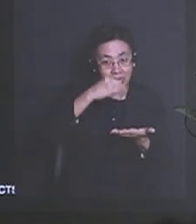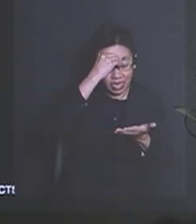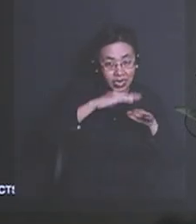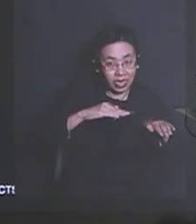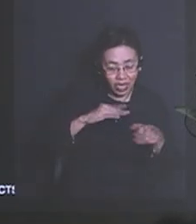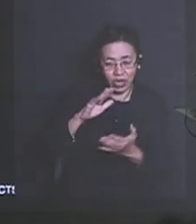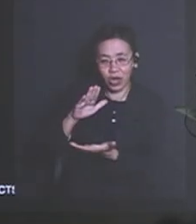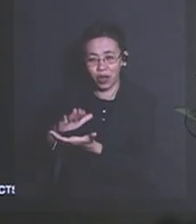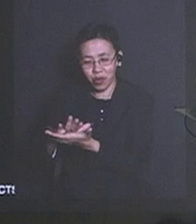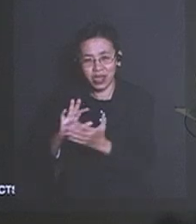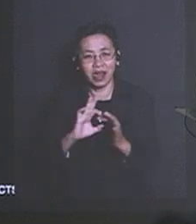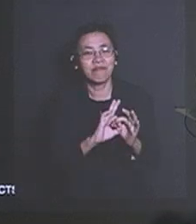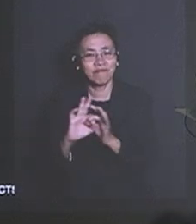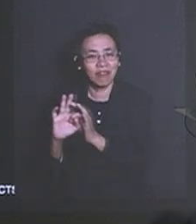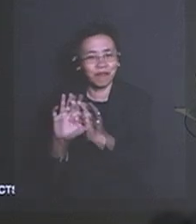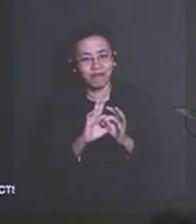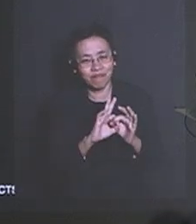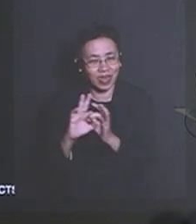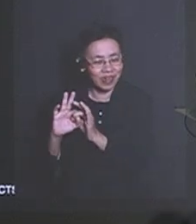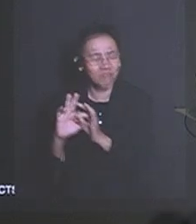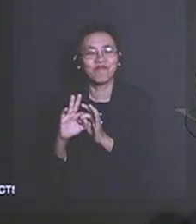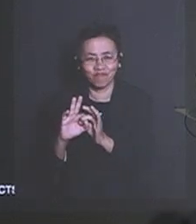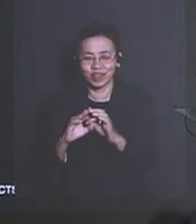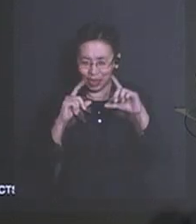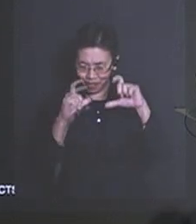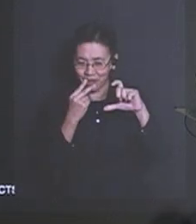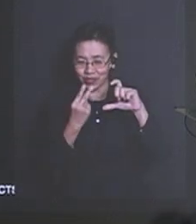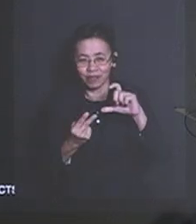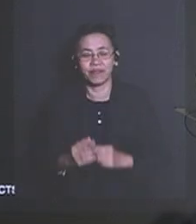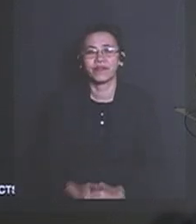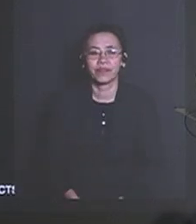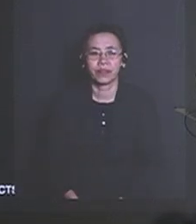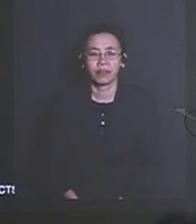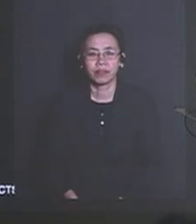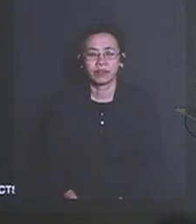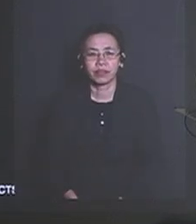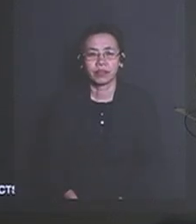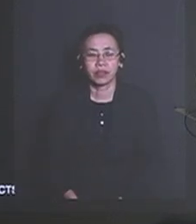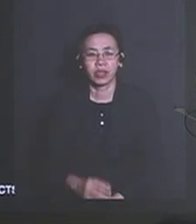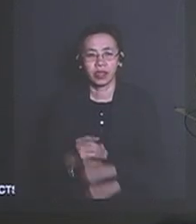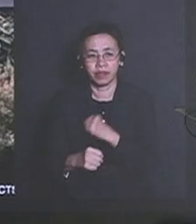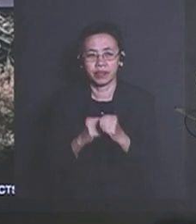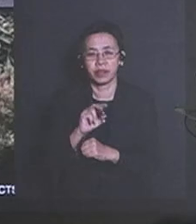In 2017, 2 years later, after our first school had been complete,